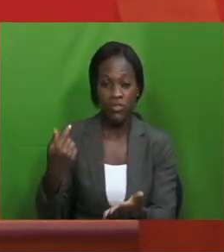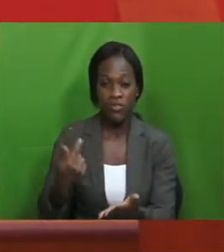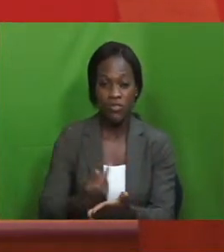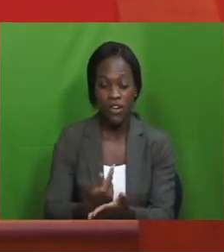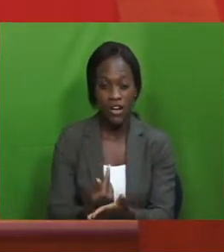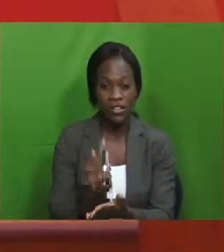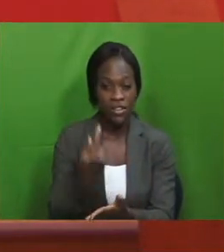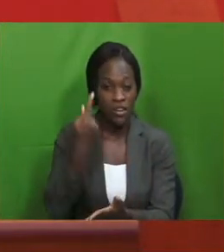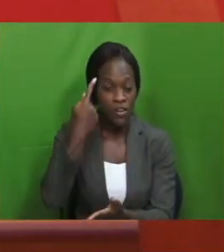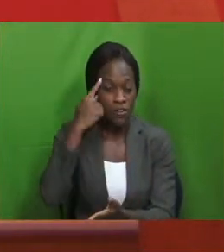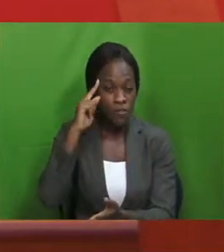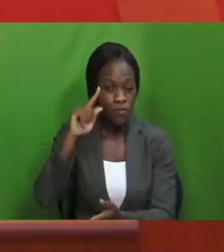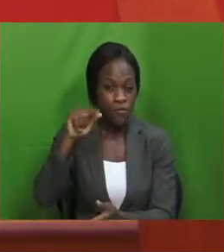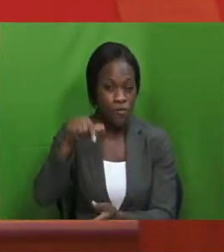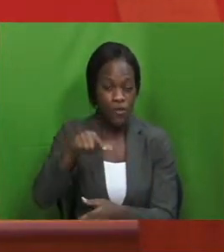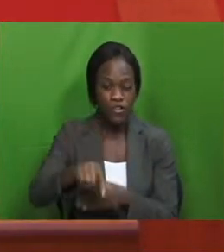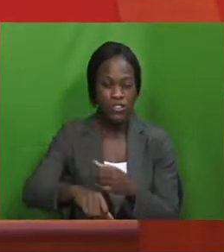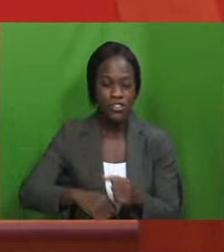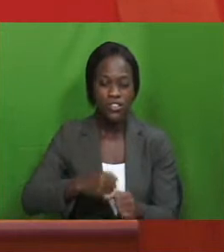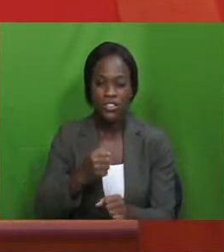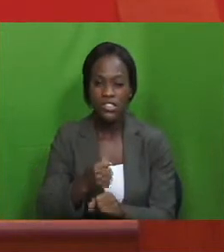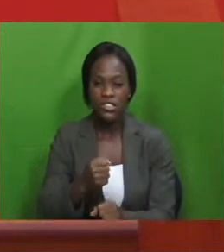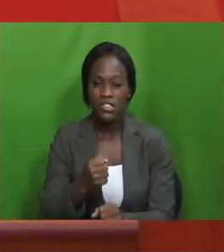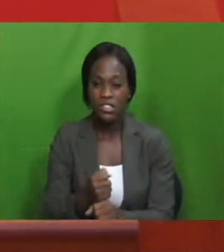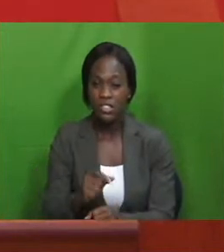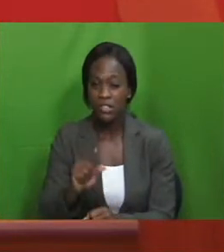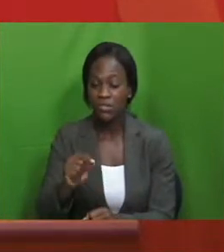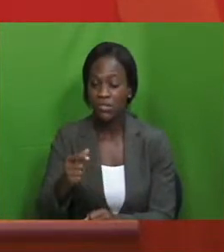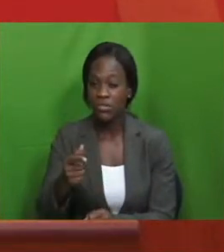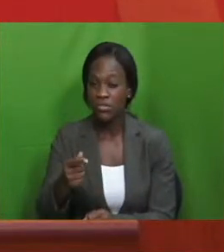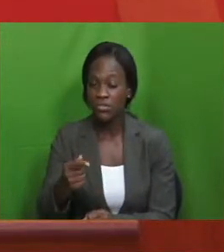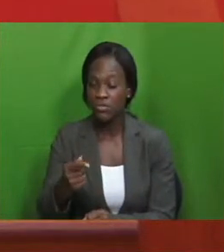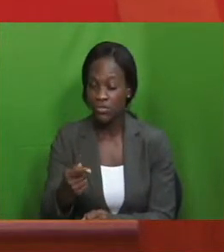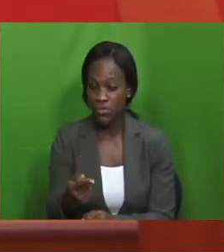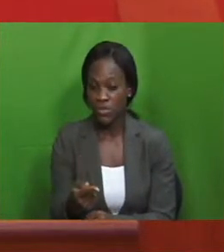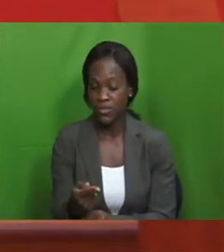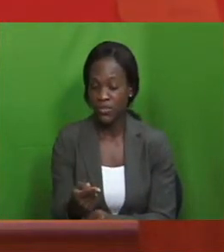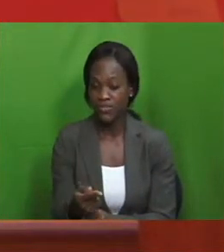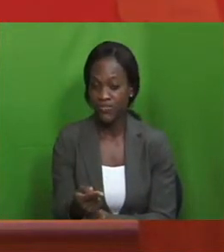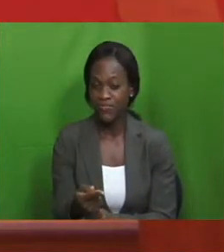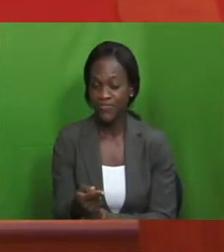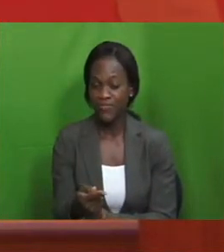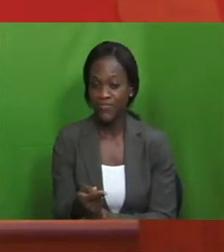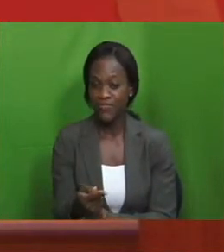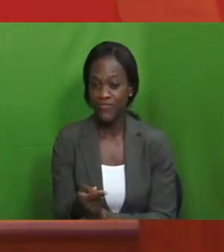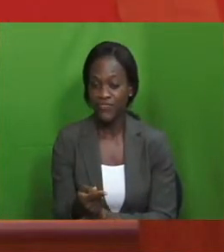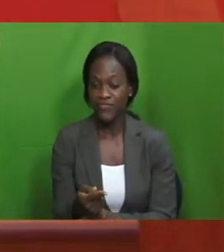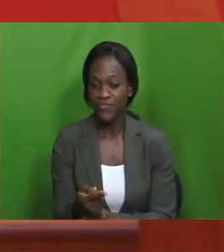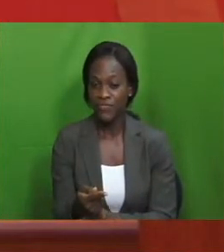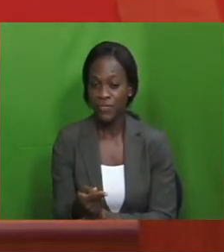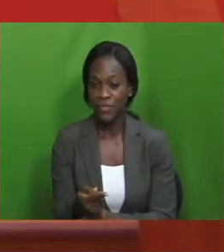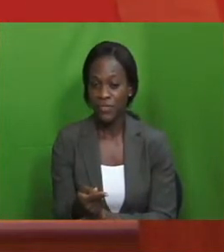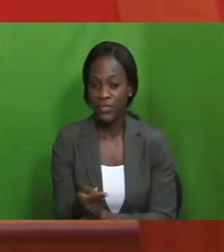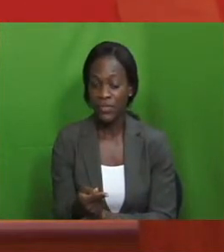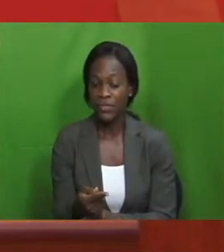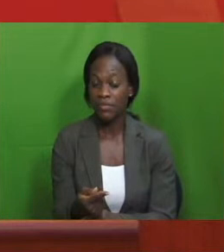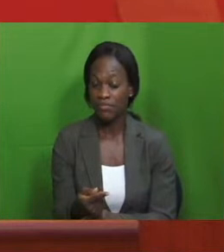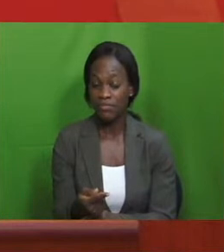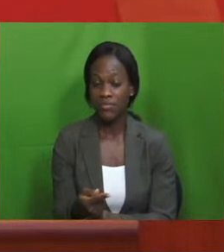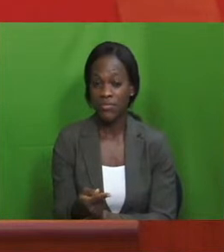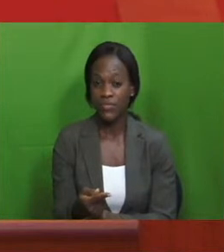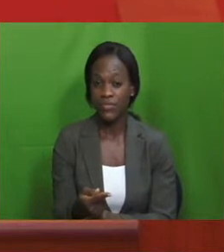the 2021 financial year. And we'll do so by listening to